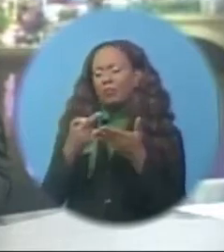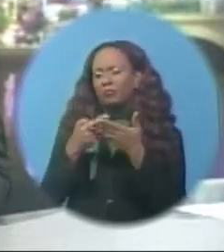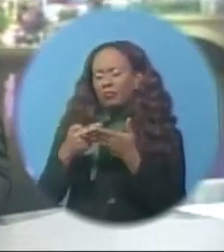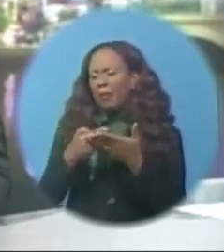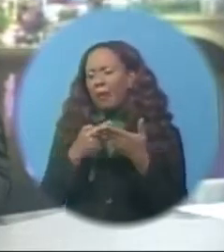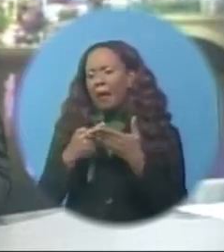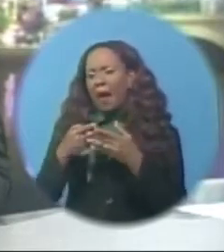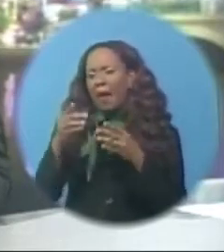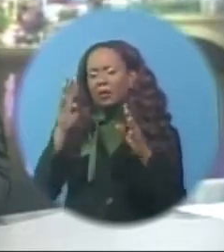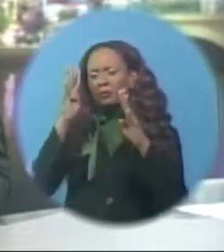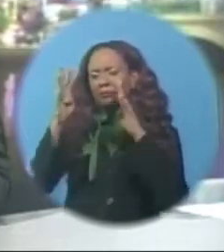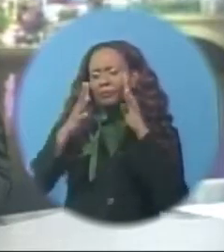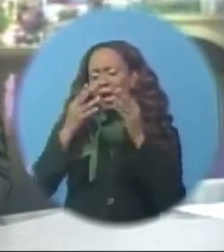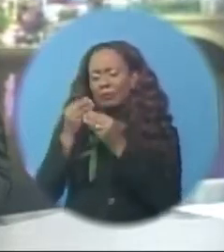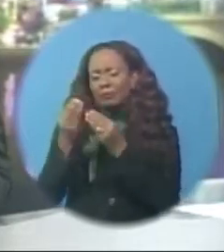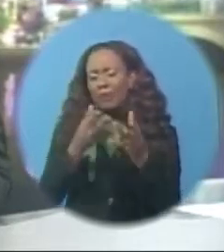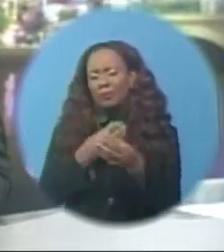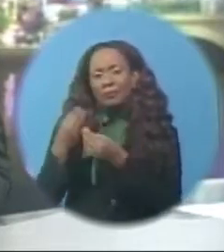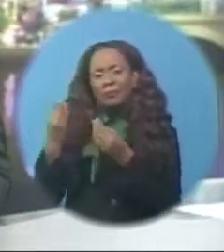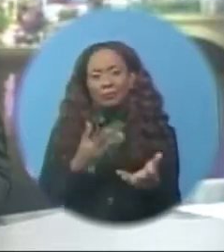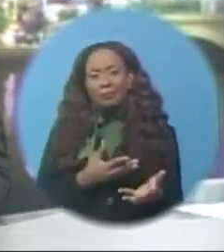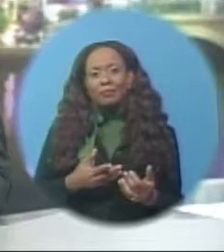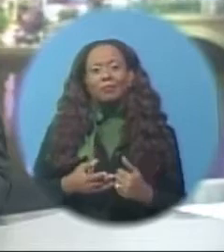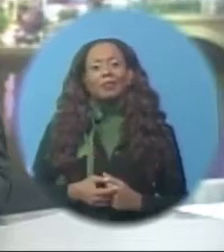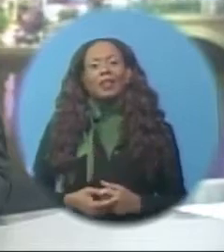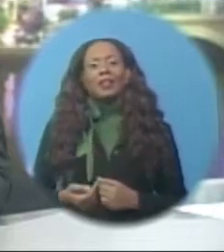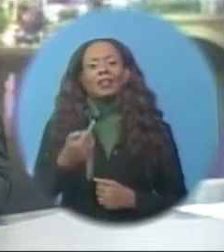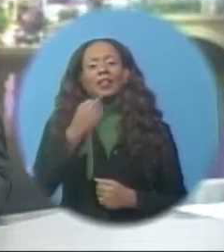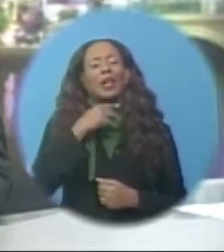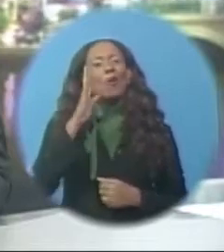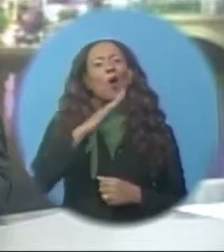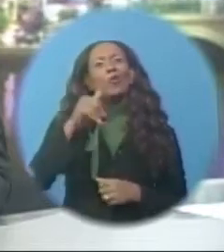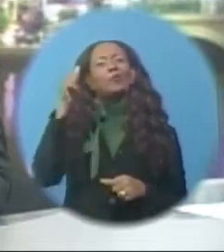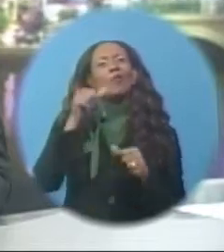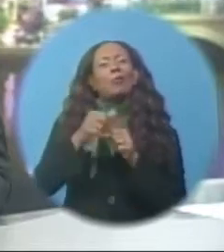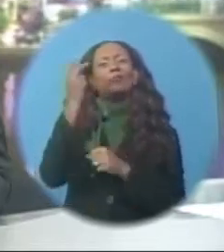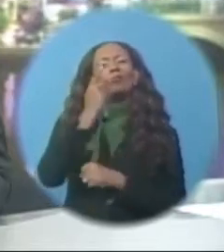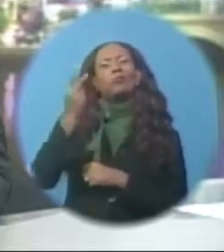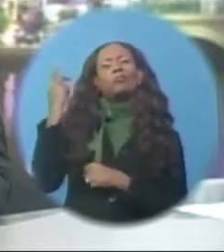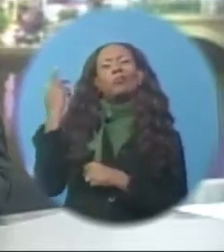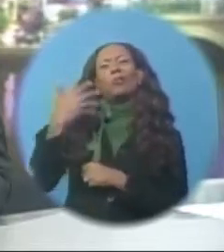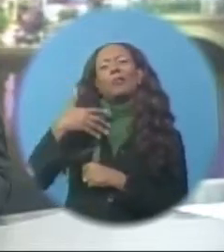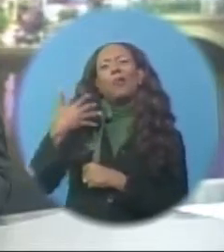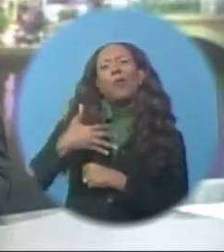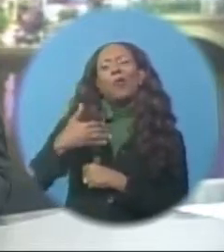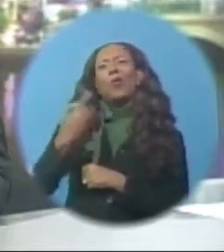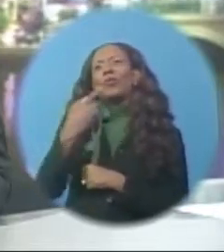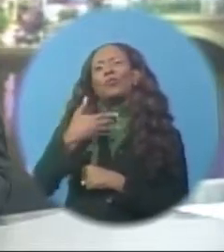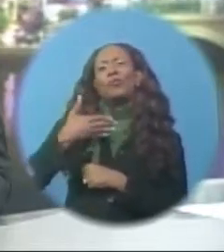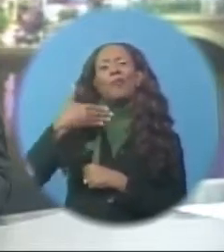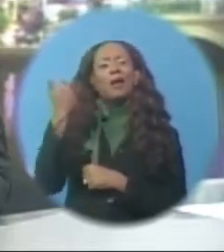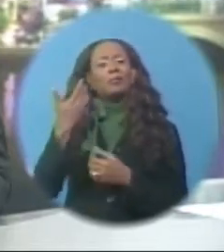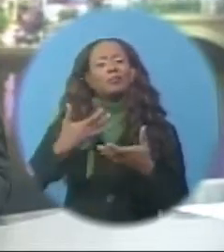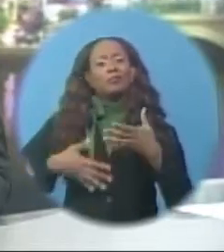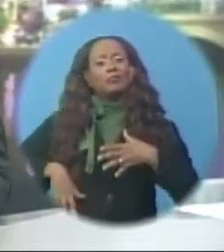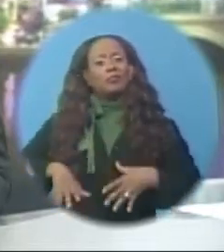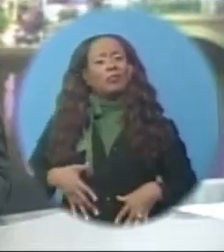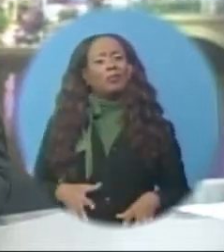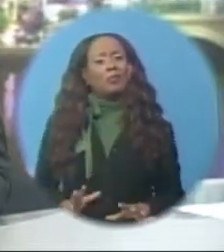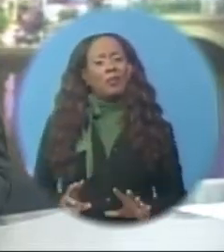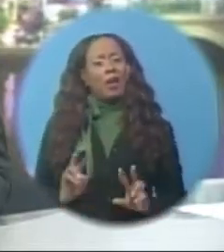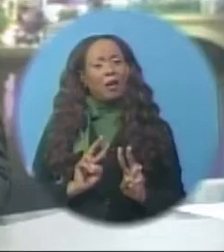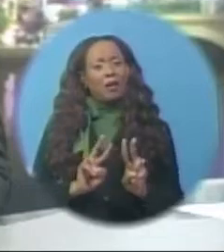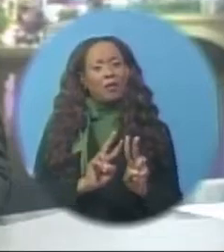give sound input. Ms. Belgrave Blunt says Mr. Harper will be remembered as one of the best-dressed funeral directors.